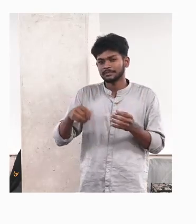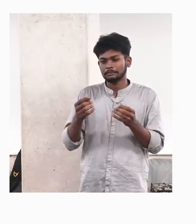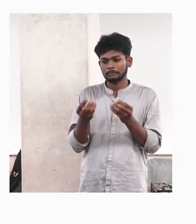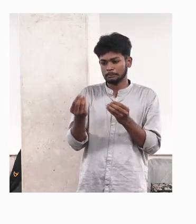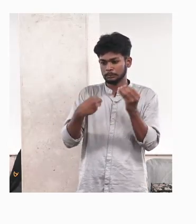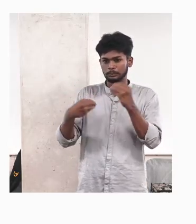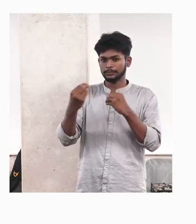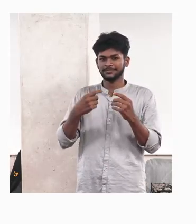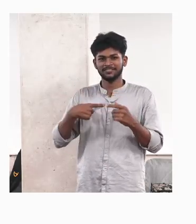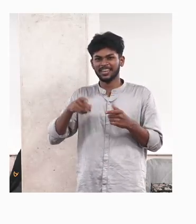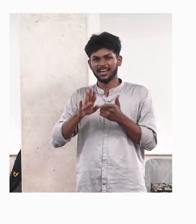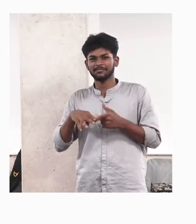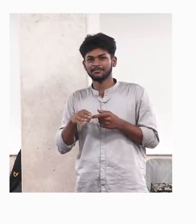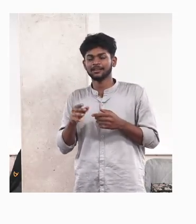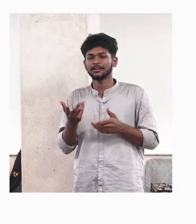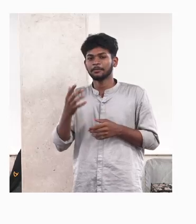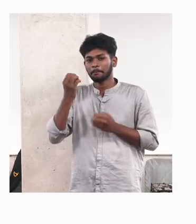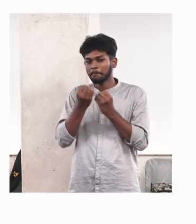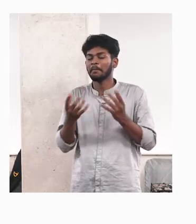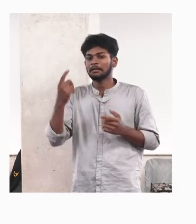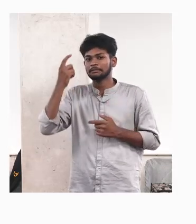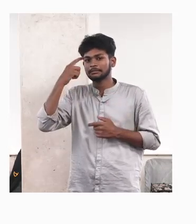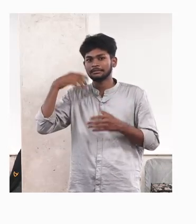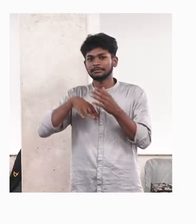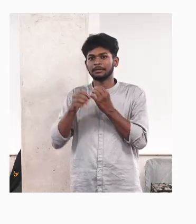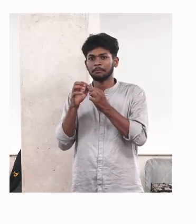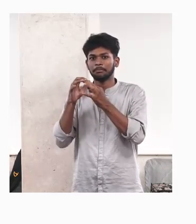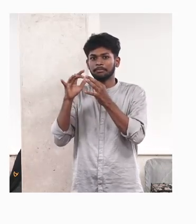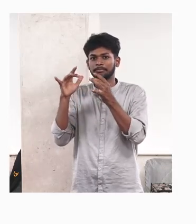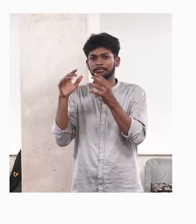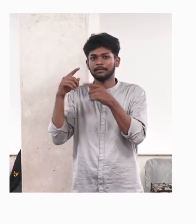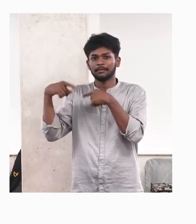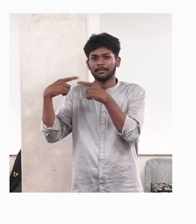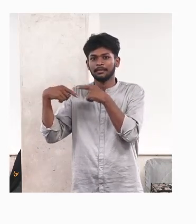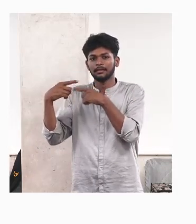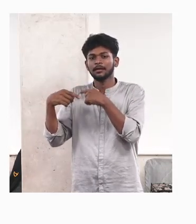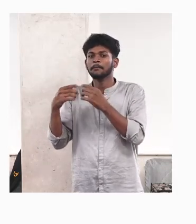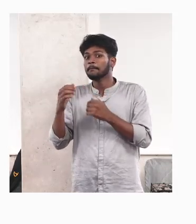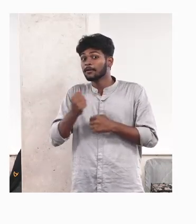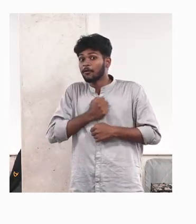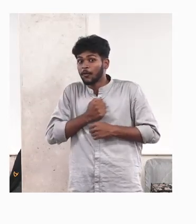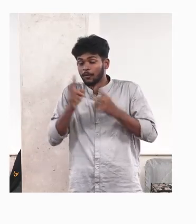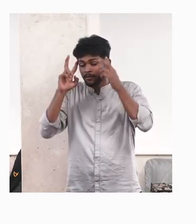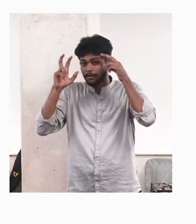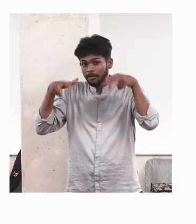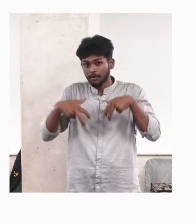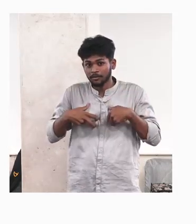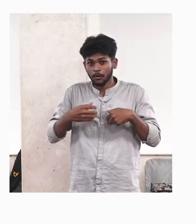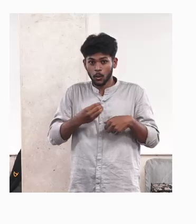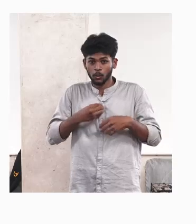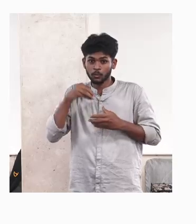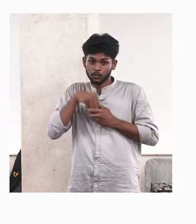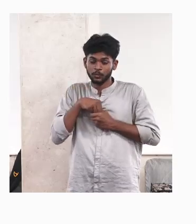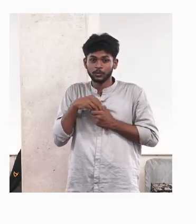and our mouths, right? So this was something where we could listen to our own bodies, our own inner